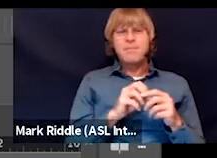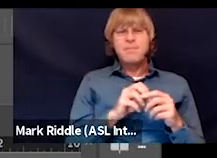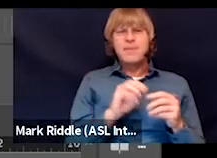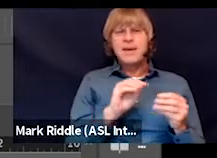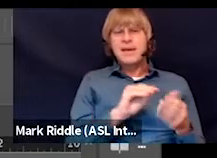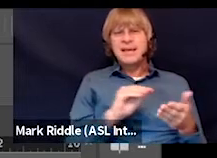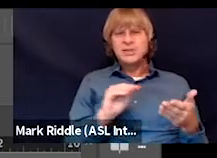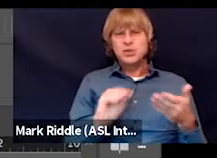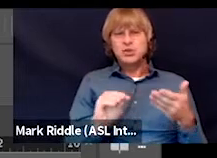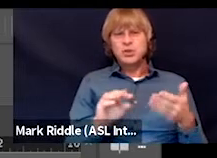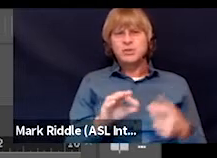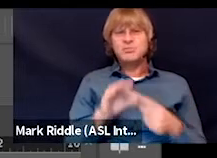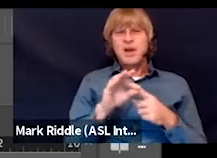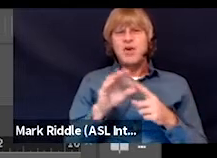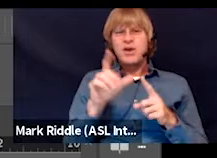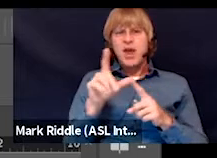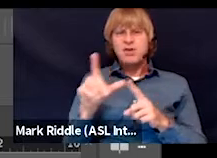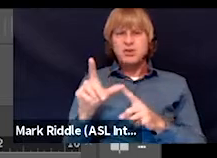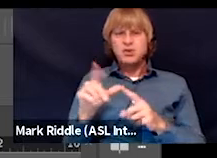insert special